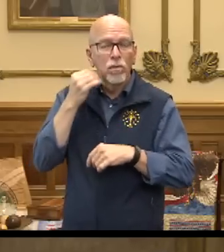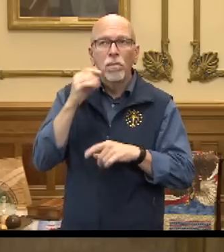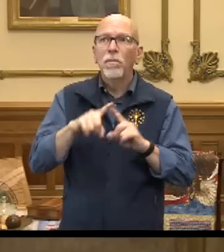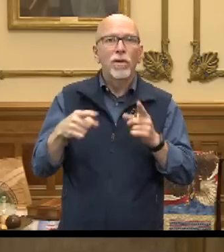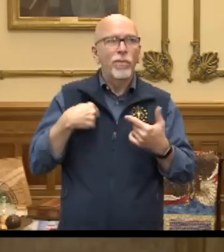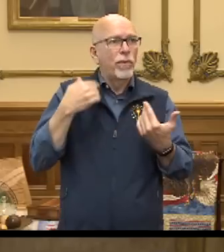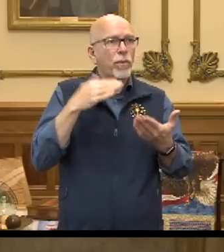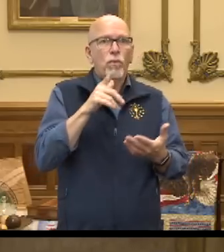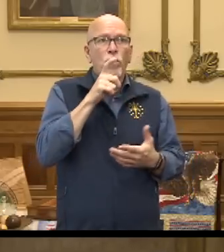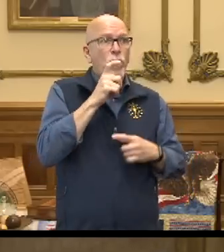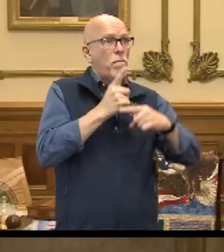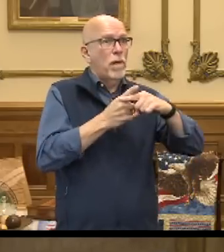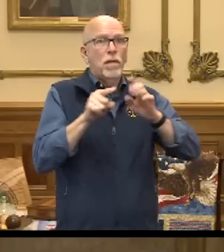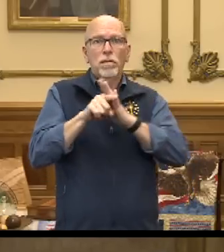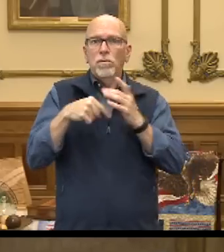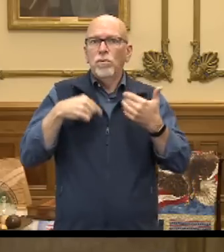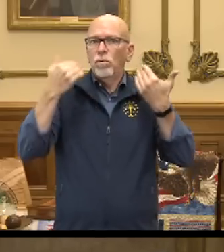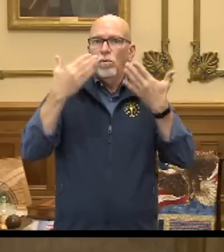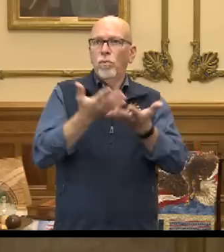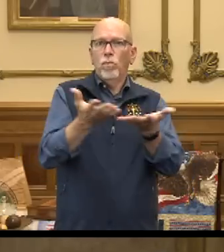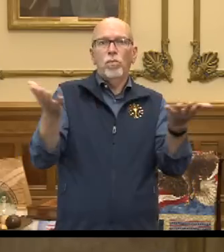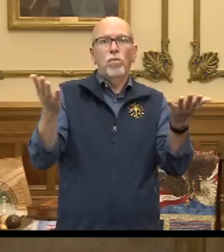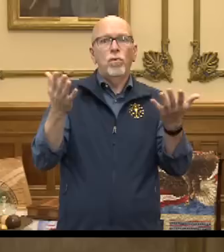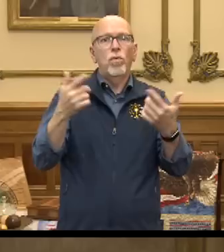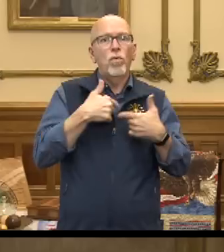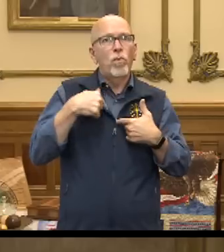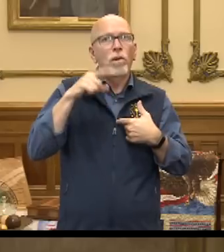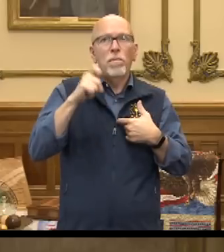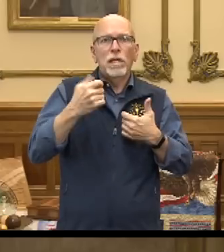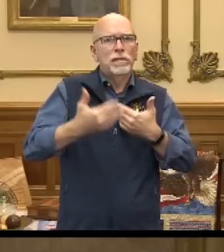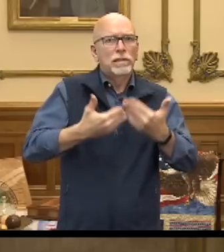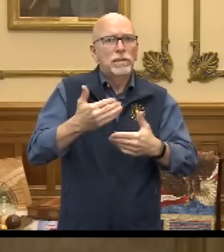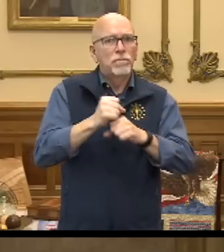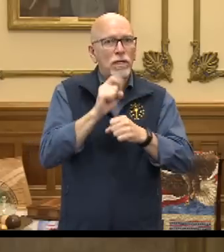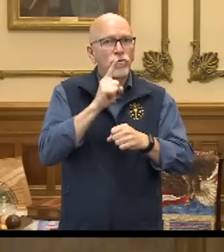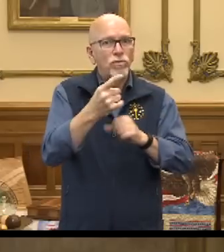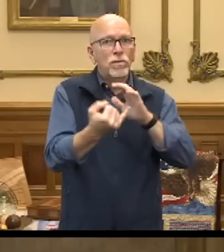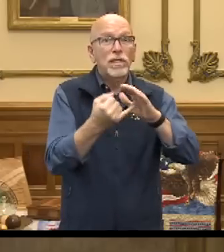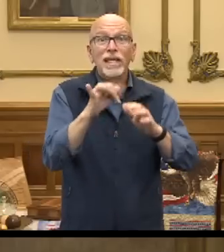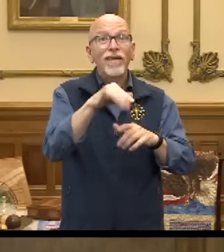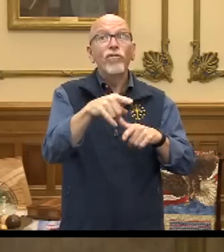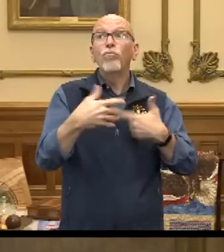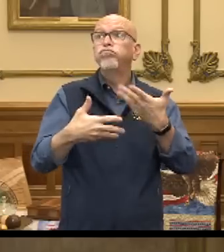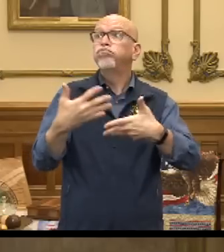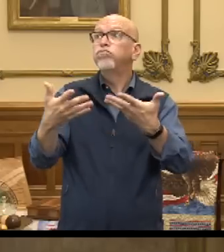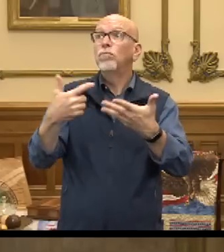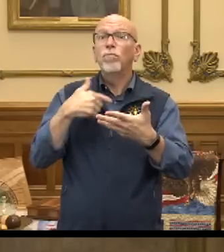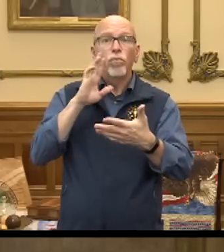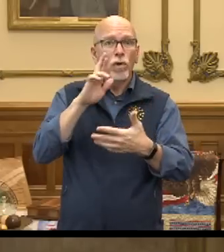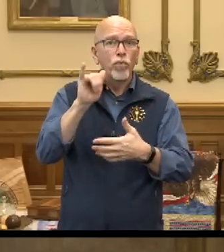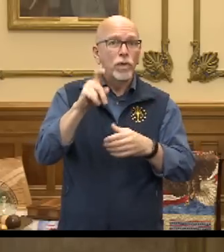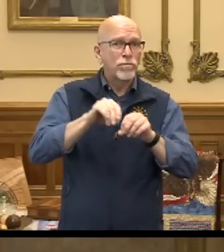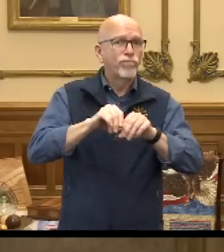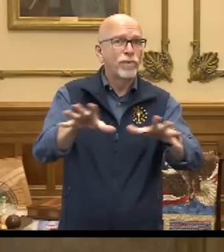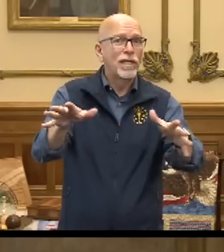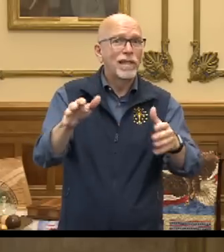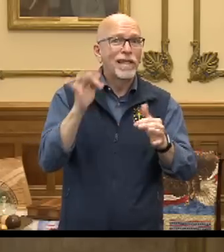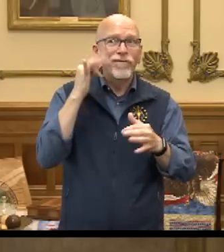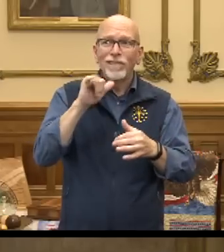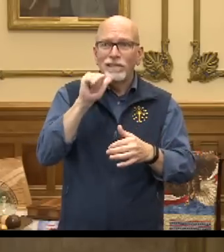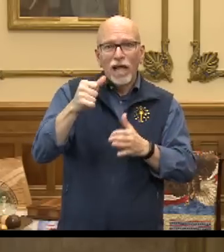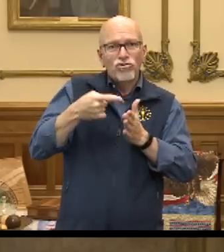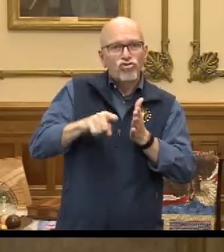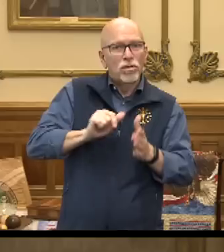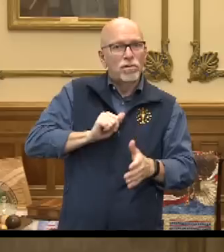don't know who's positive and take steps to isolate those individuals, we risk allowing COVID-19 to spread unchecked across our